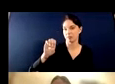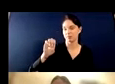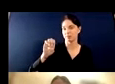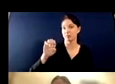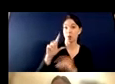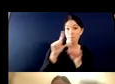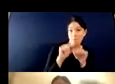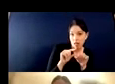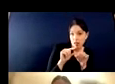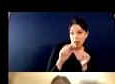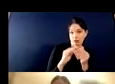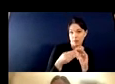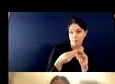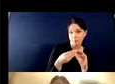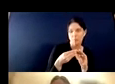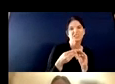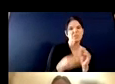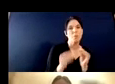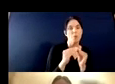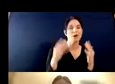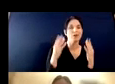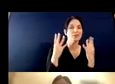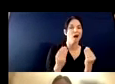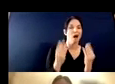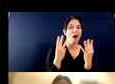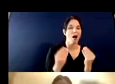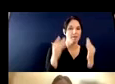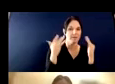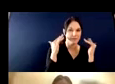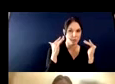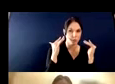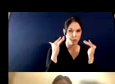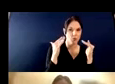numbers are softer sounds